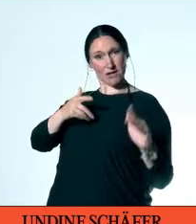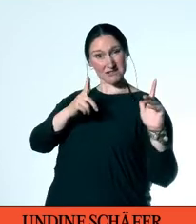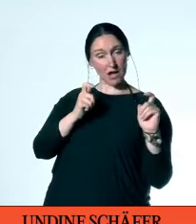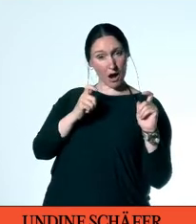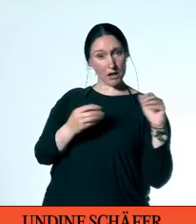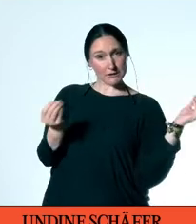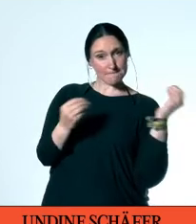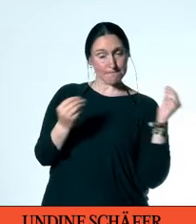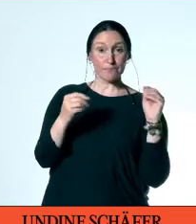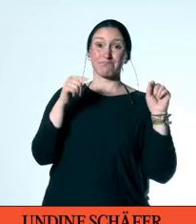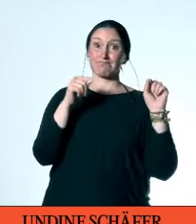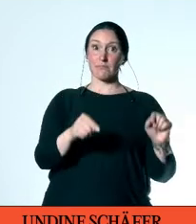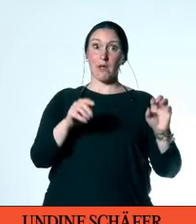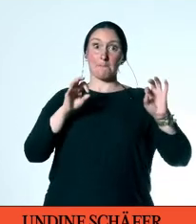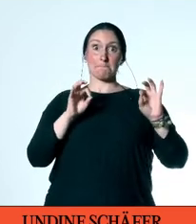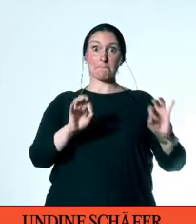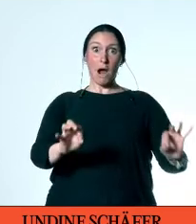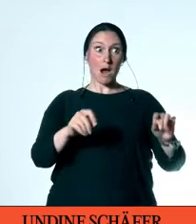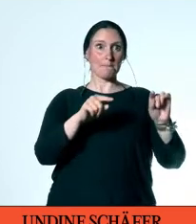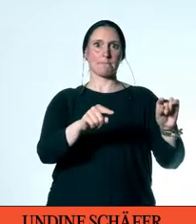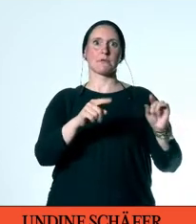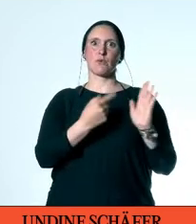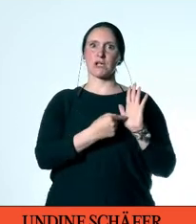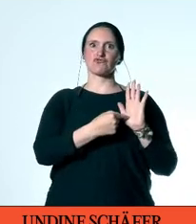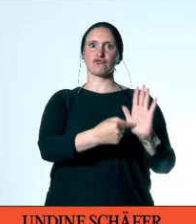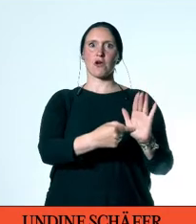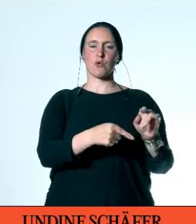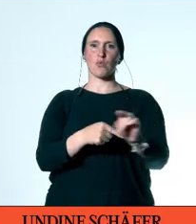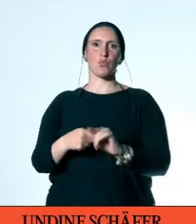of shock in the city, in the right way, I mean.